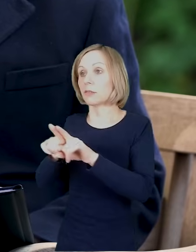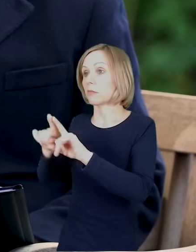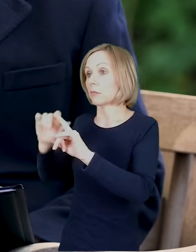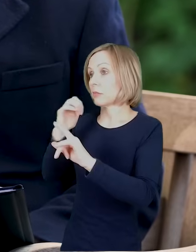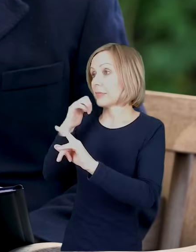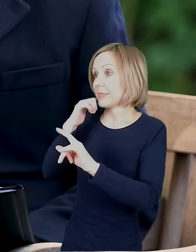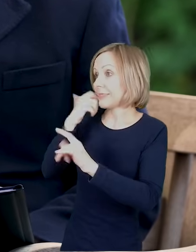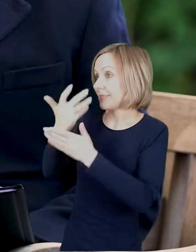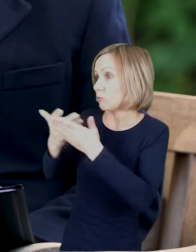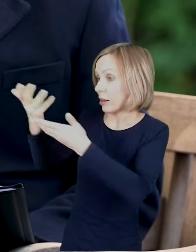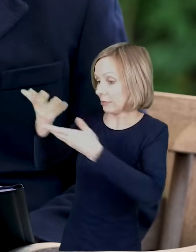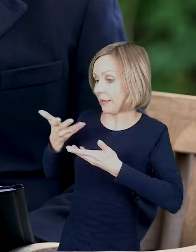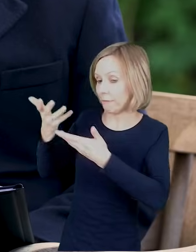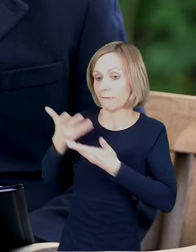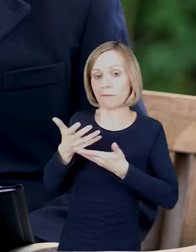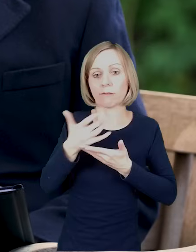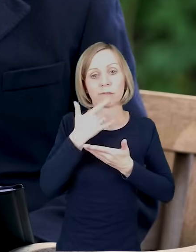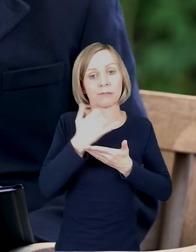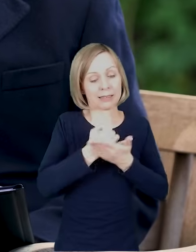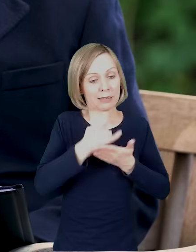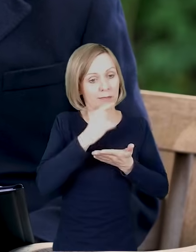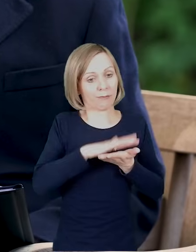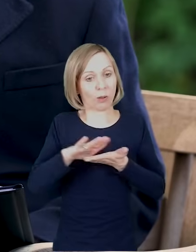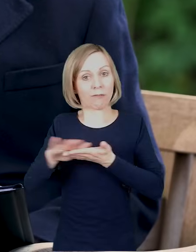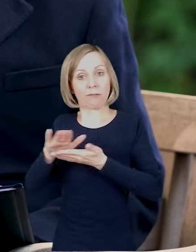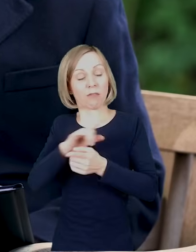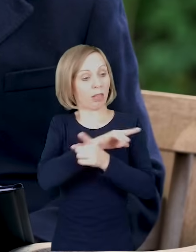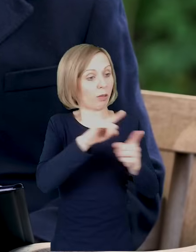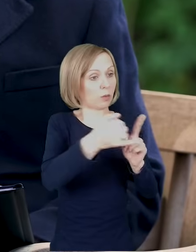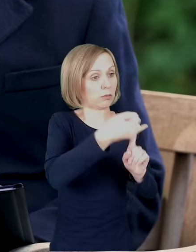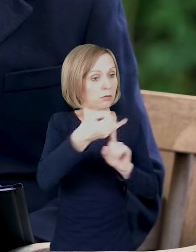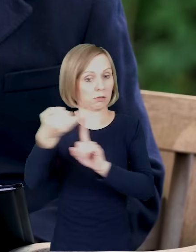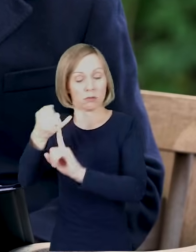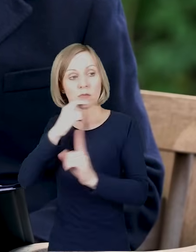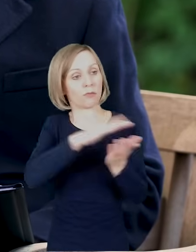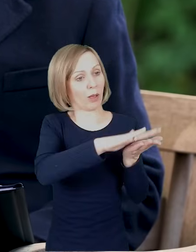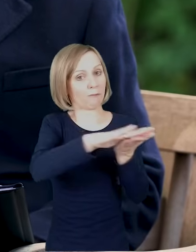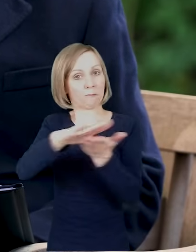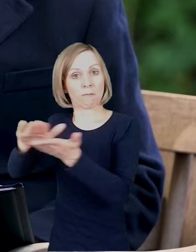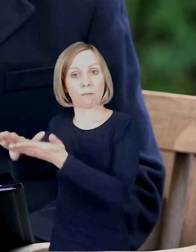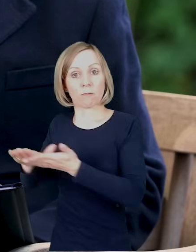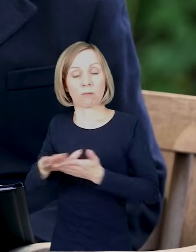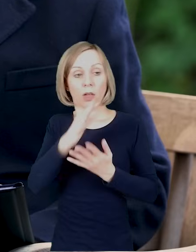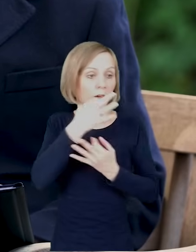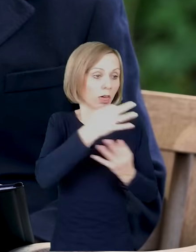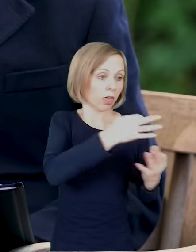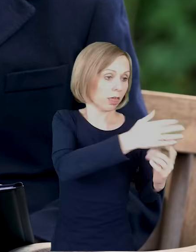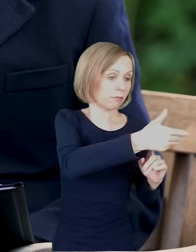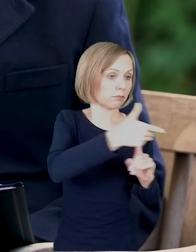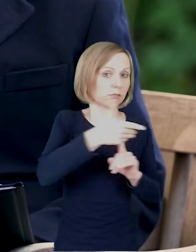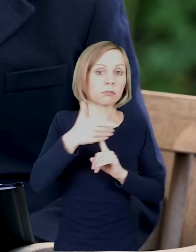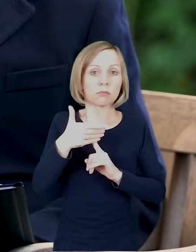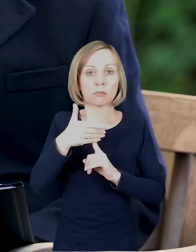day our daily bread, and forgive us our trespasses, as we forgive those who trespass against us. And lead us not into